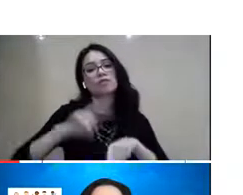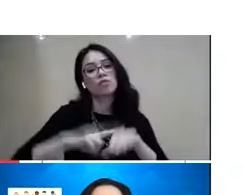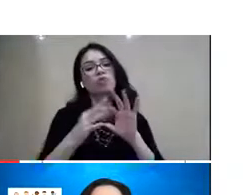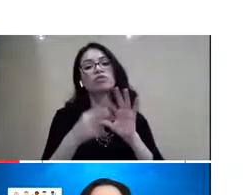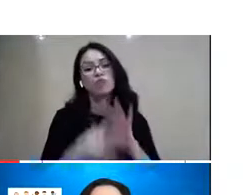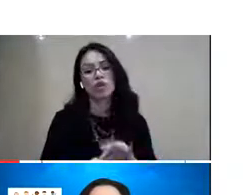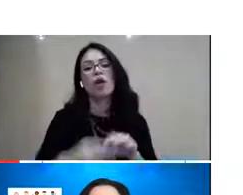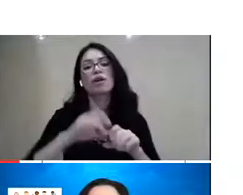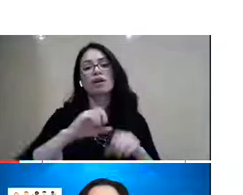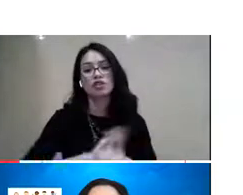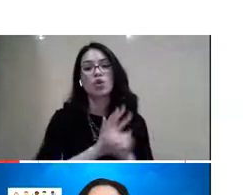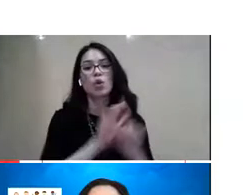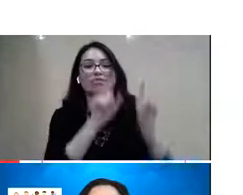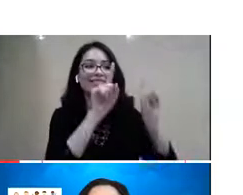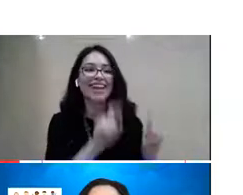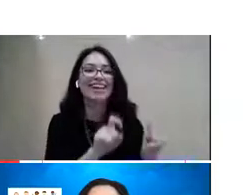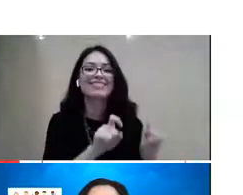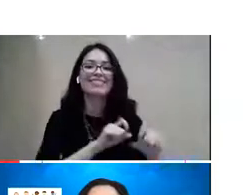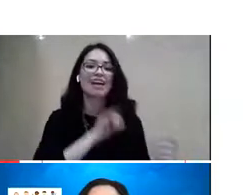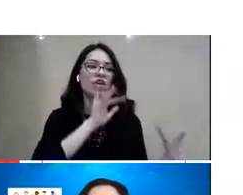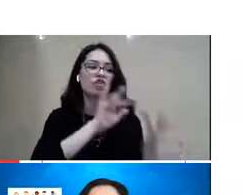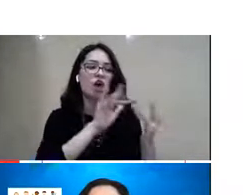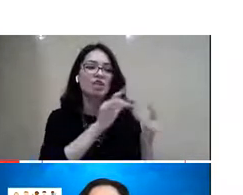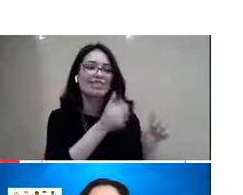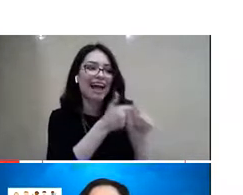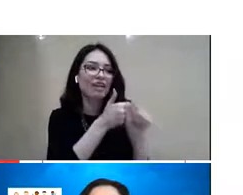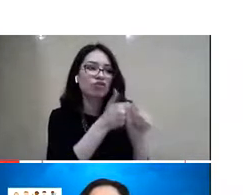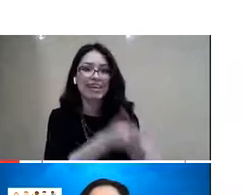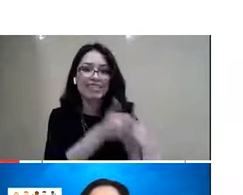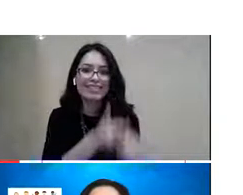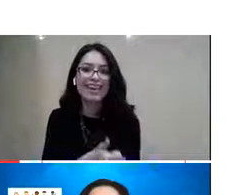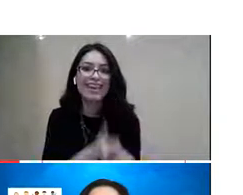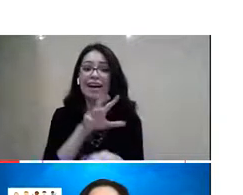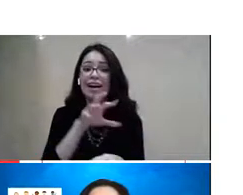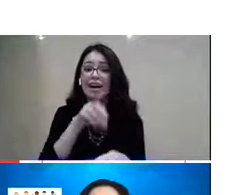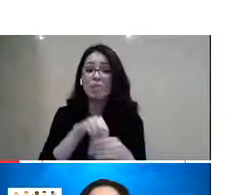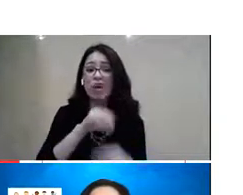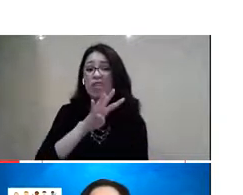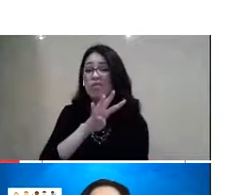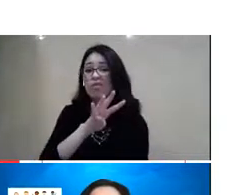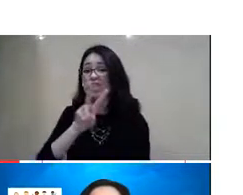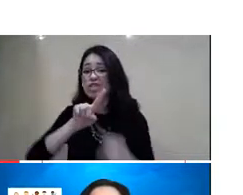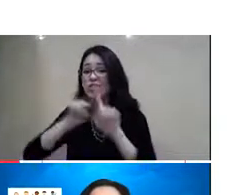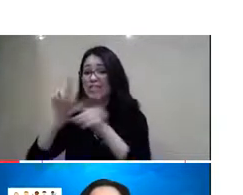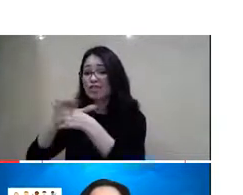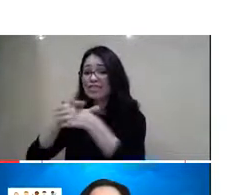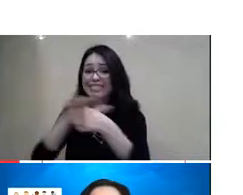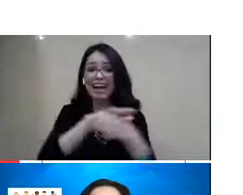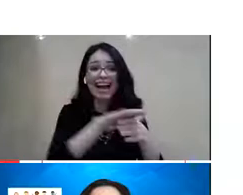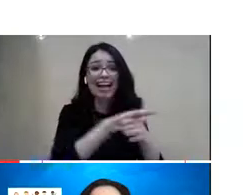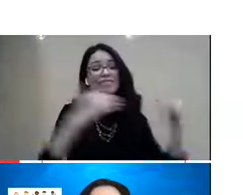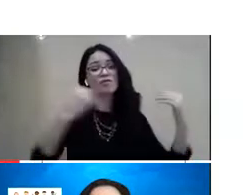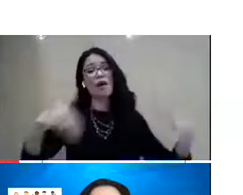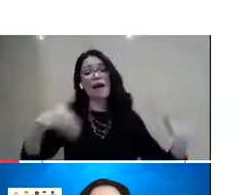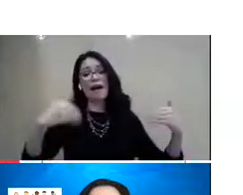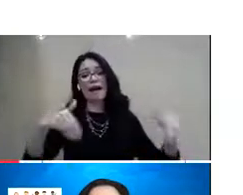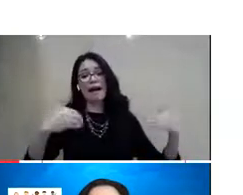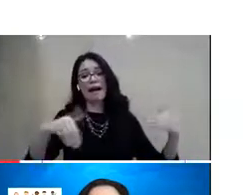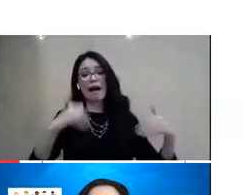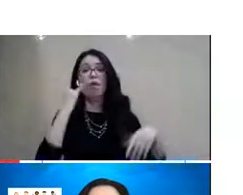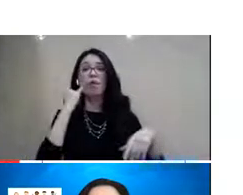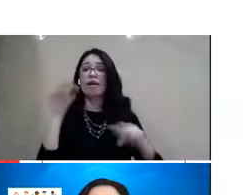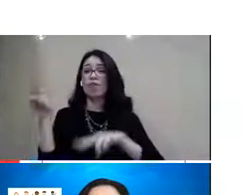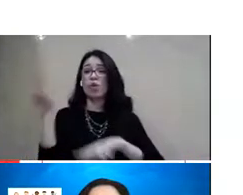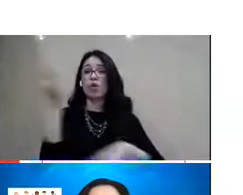contact tracing at 42 sites, it's unprecedented as we look across the nation. And I'll